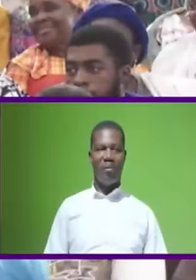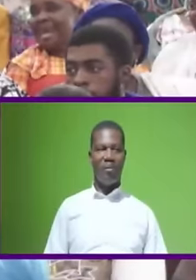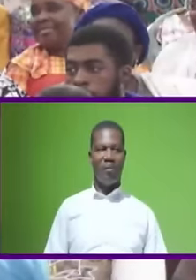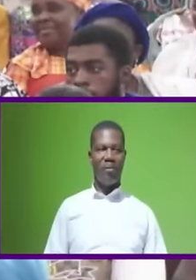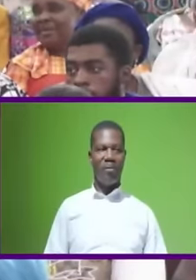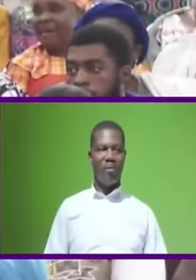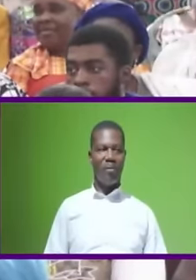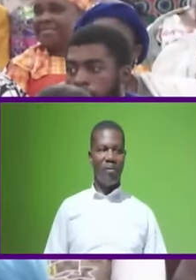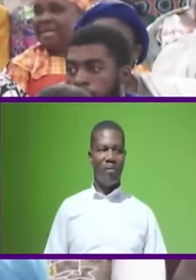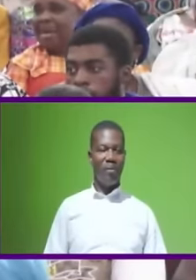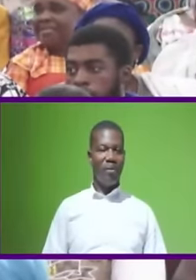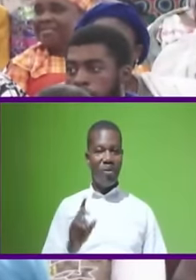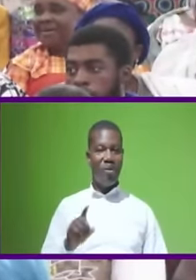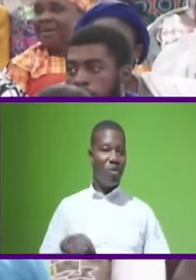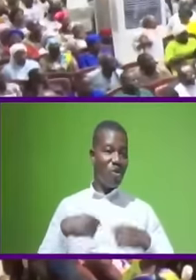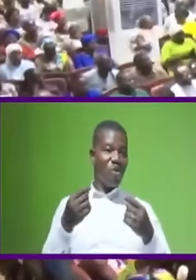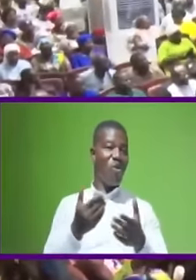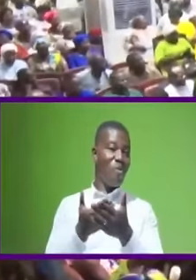Yamawako pick it for me. Be